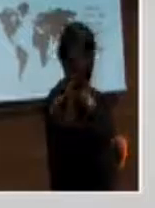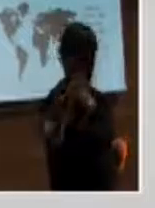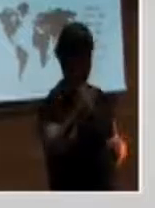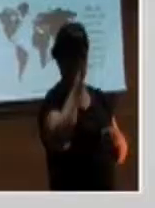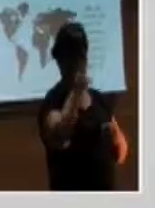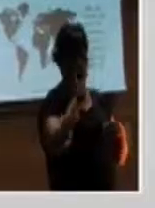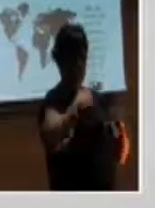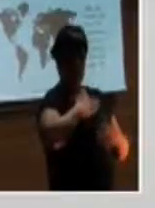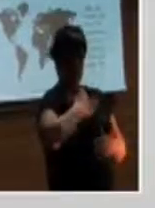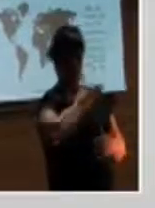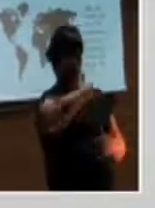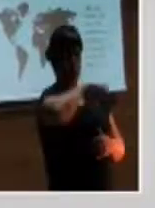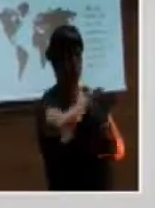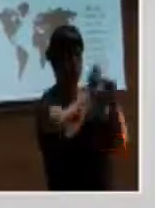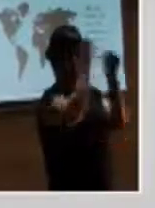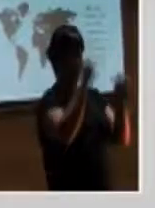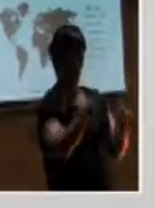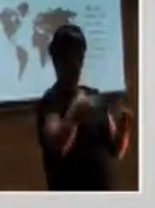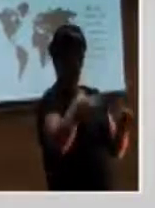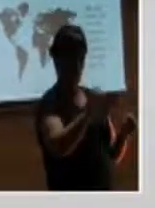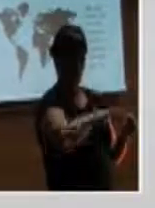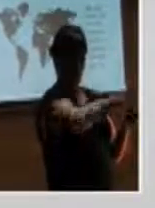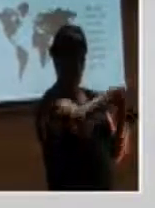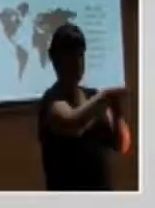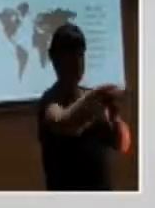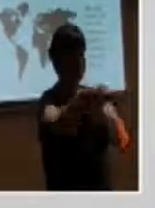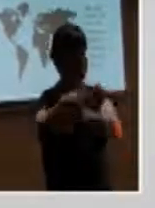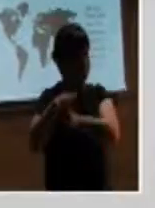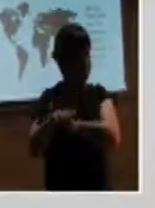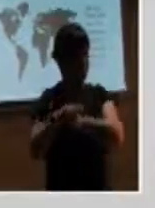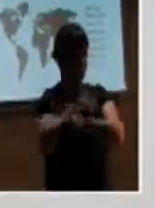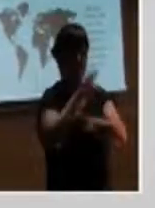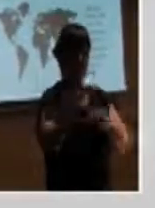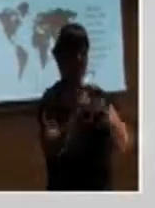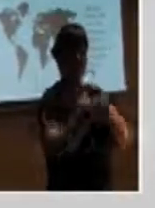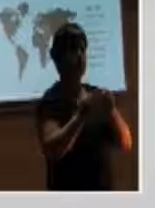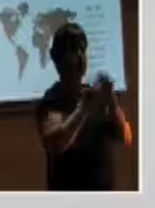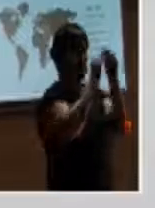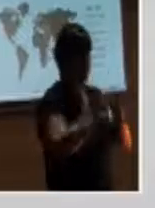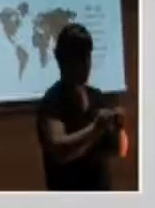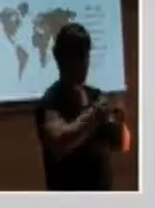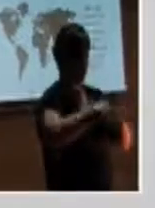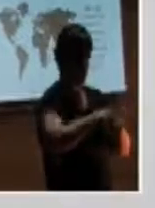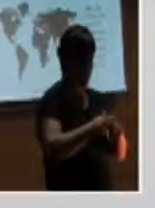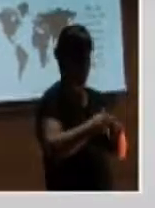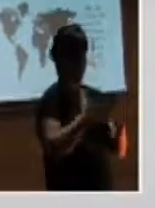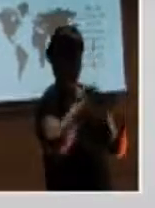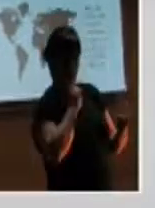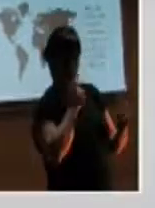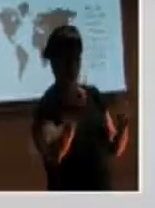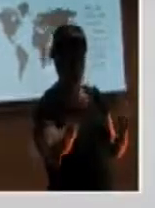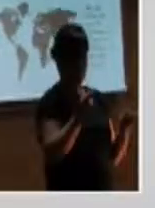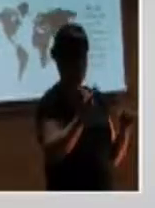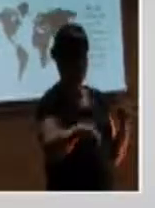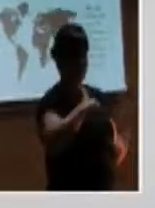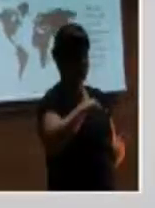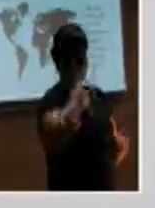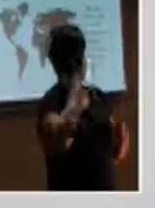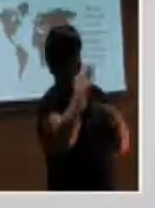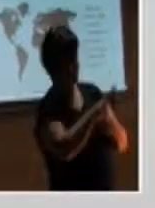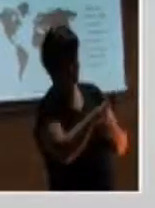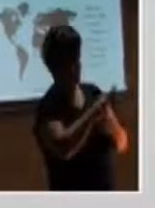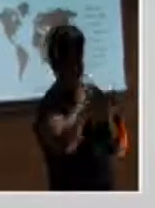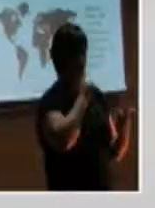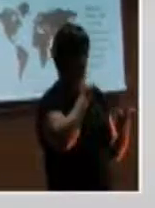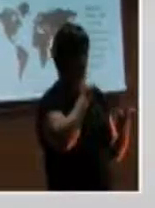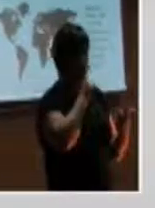skills and tools so that they can act in their respective countries, knowing their background and their needs. So this is